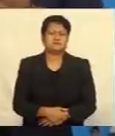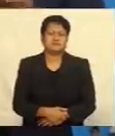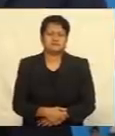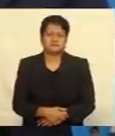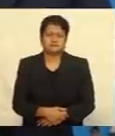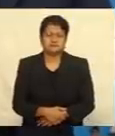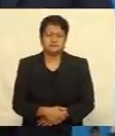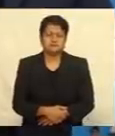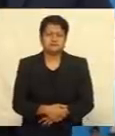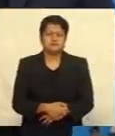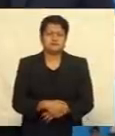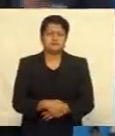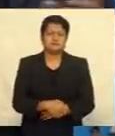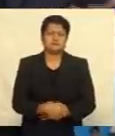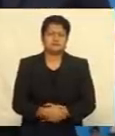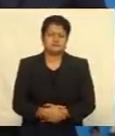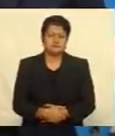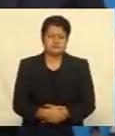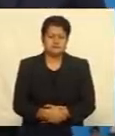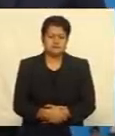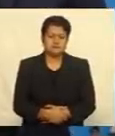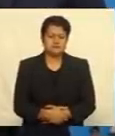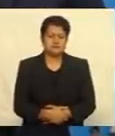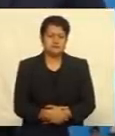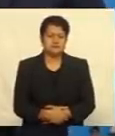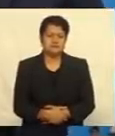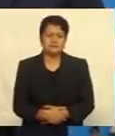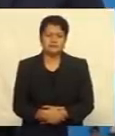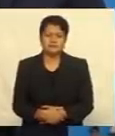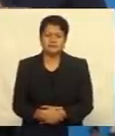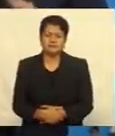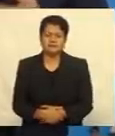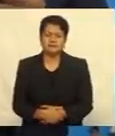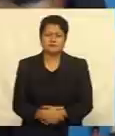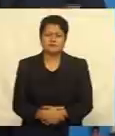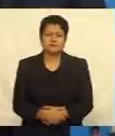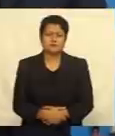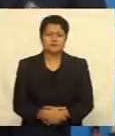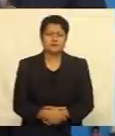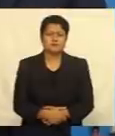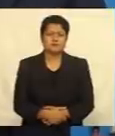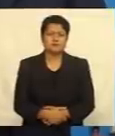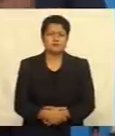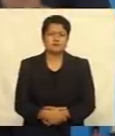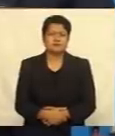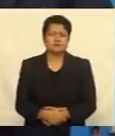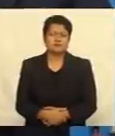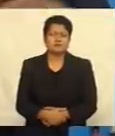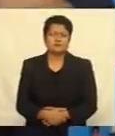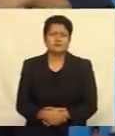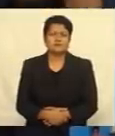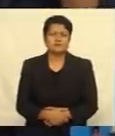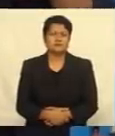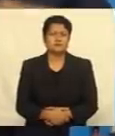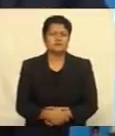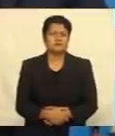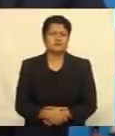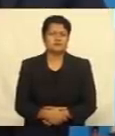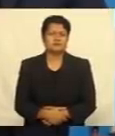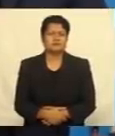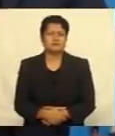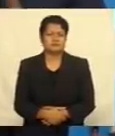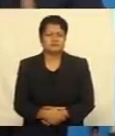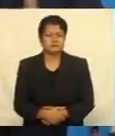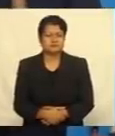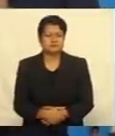However, out of an abundance of caution, we will be running a screening exercise